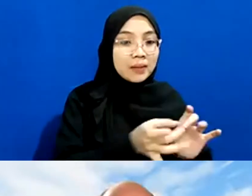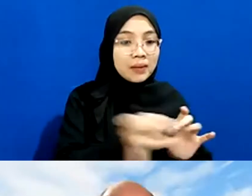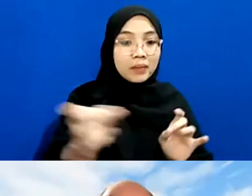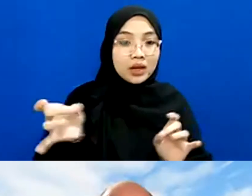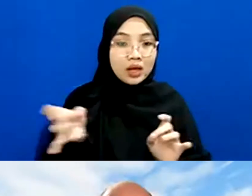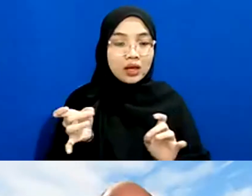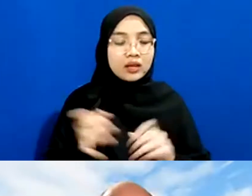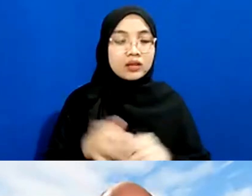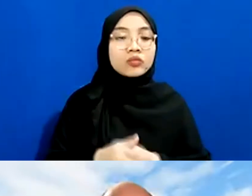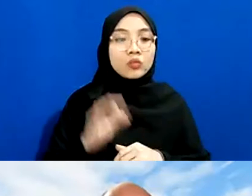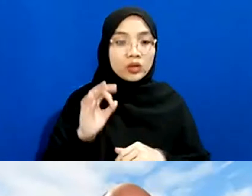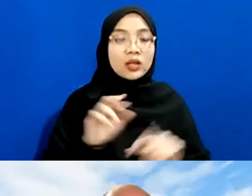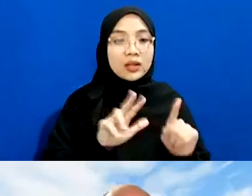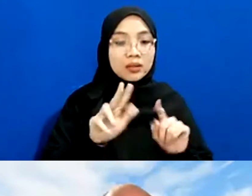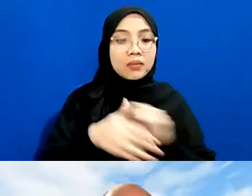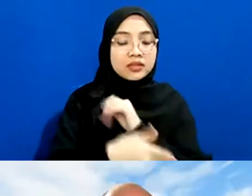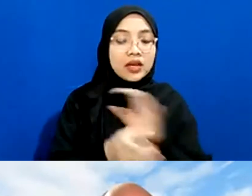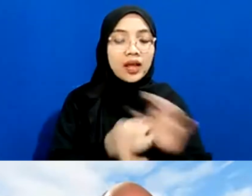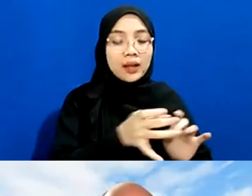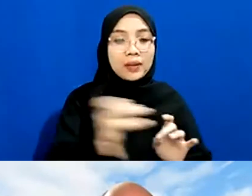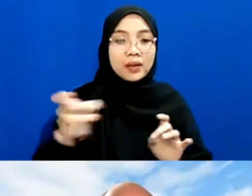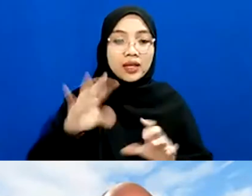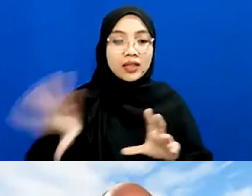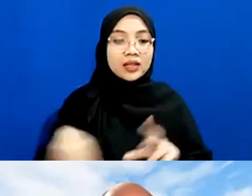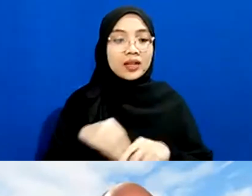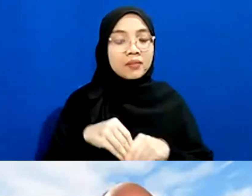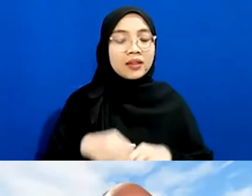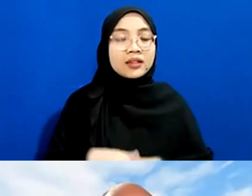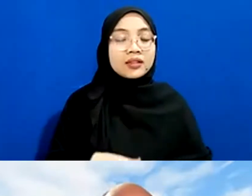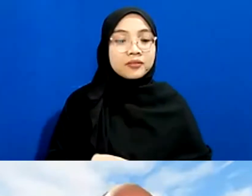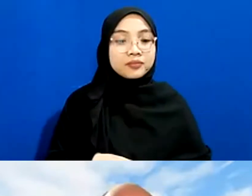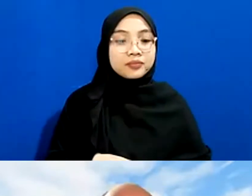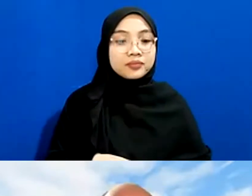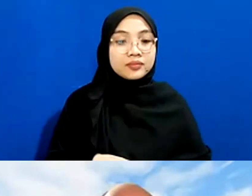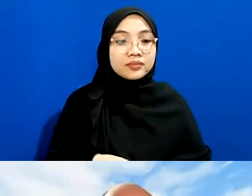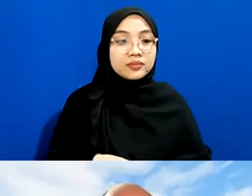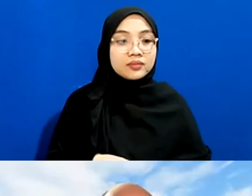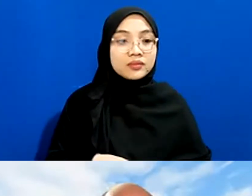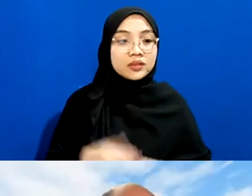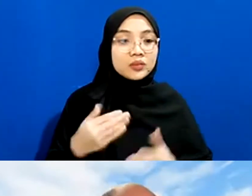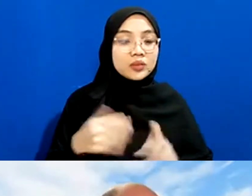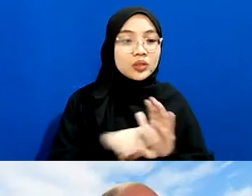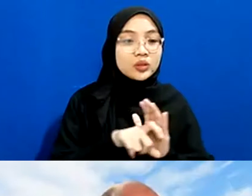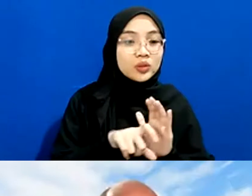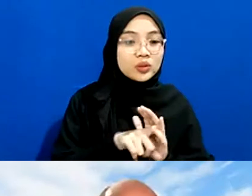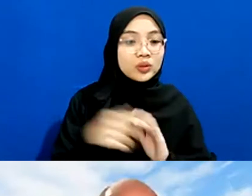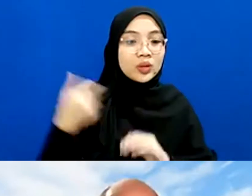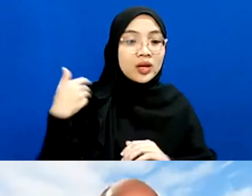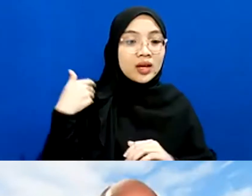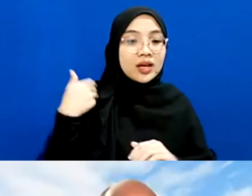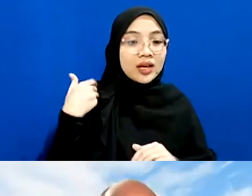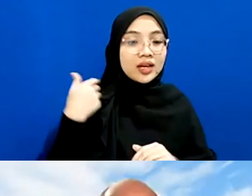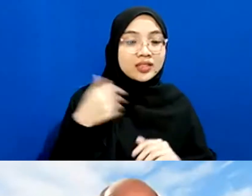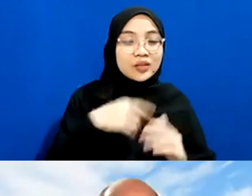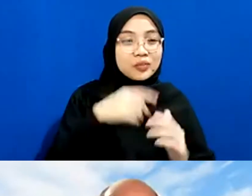Such wonderful things. Can you mention some of it? I need to check back to the data.